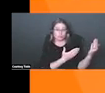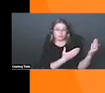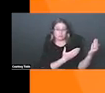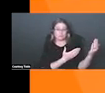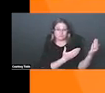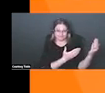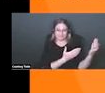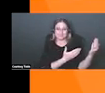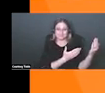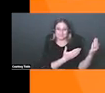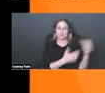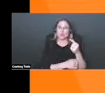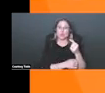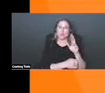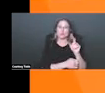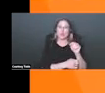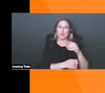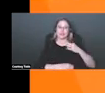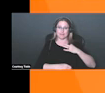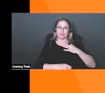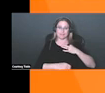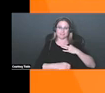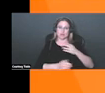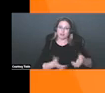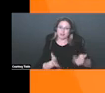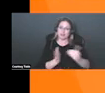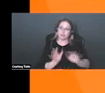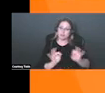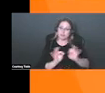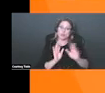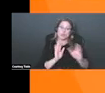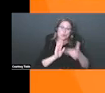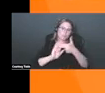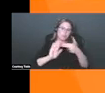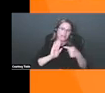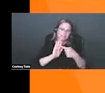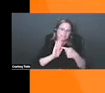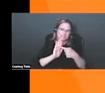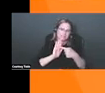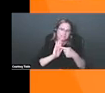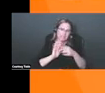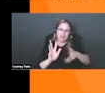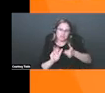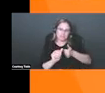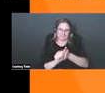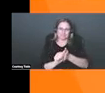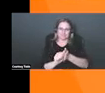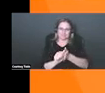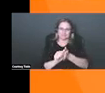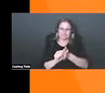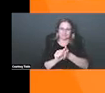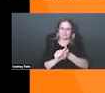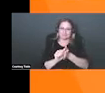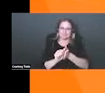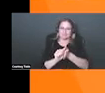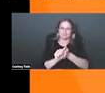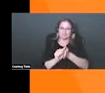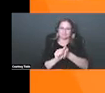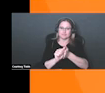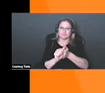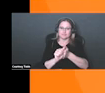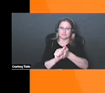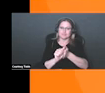or grant application, that all of your branding collateral is up to date and that it matches,